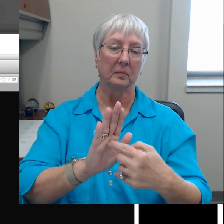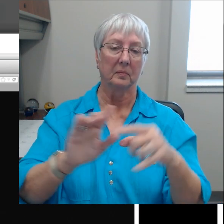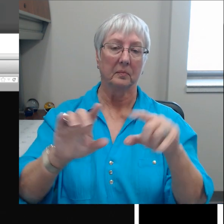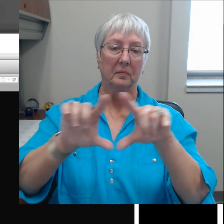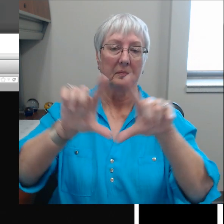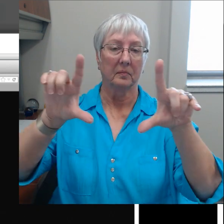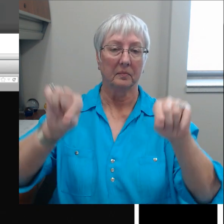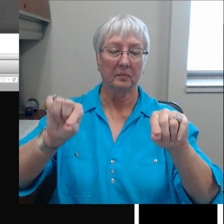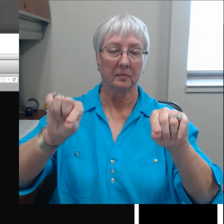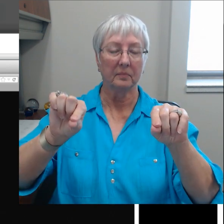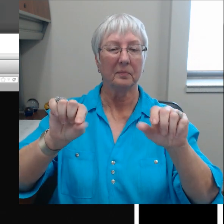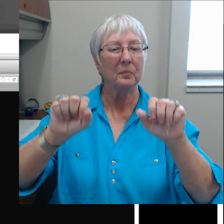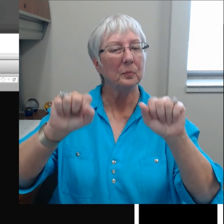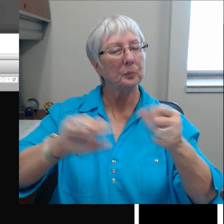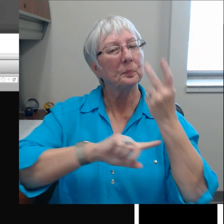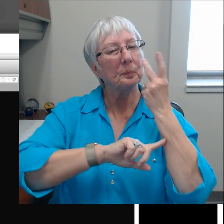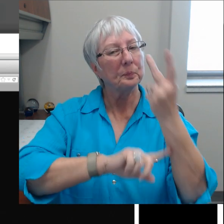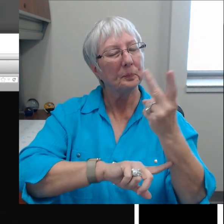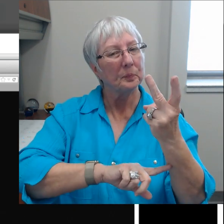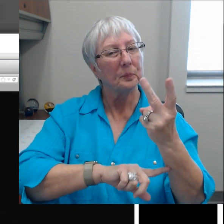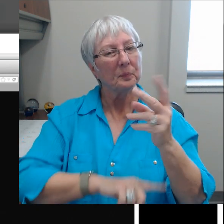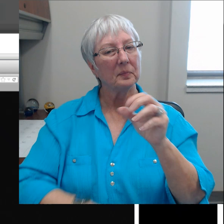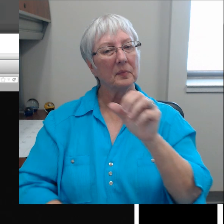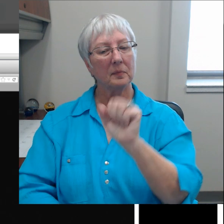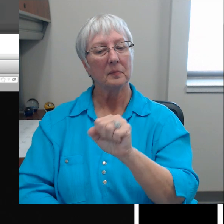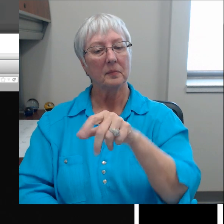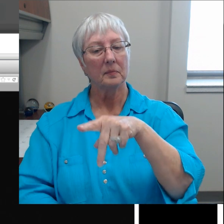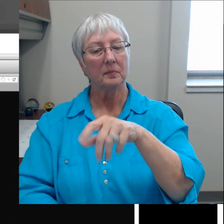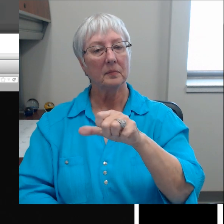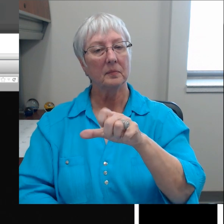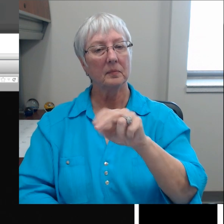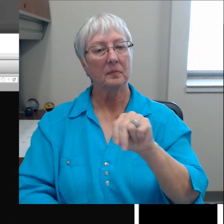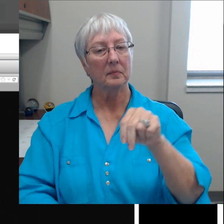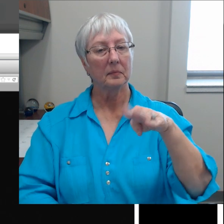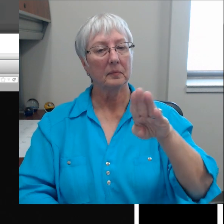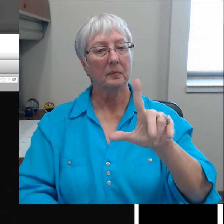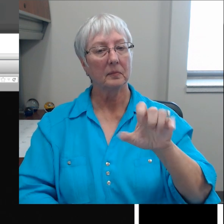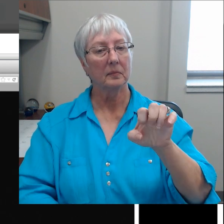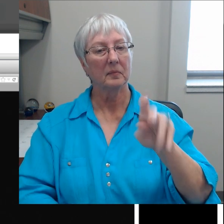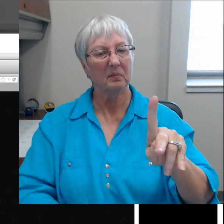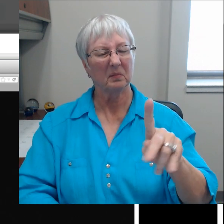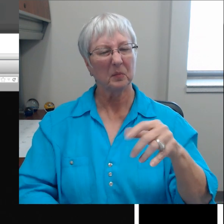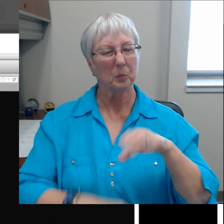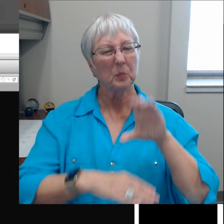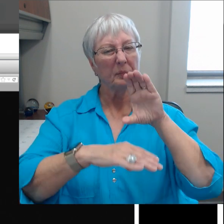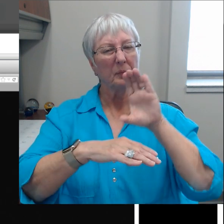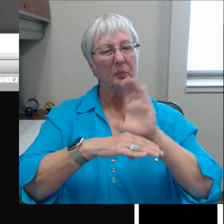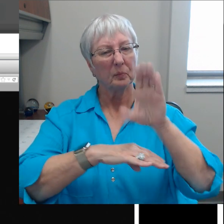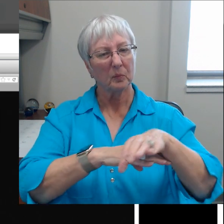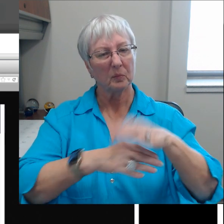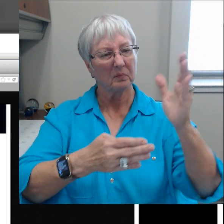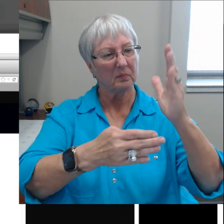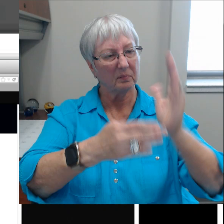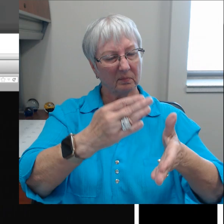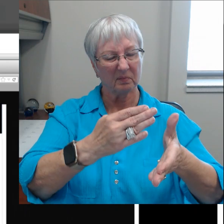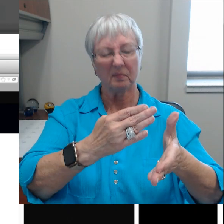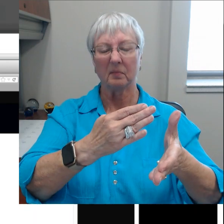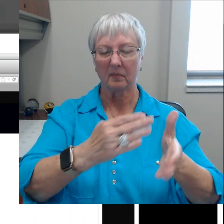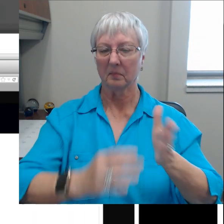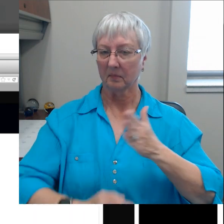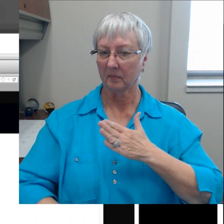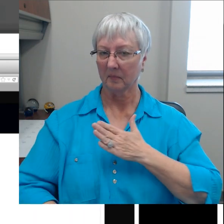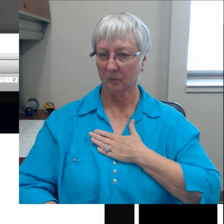that it works, and by making those spans block, we have forced the line break to happen right where we want it to. This works pretty well at medium-sized